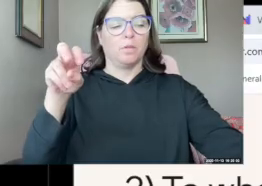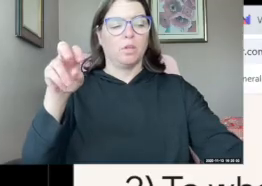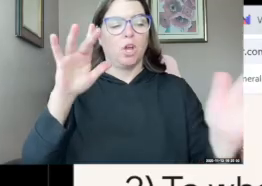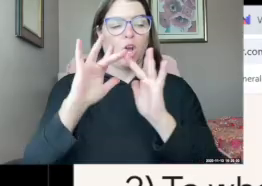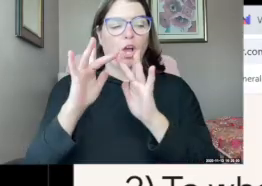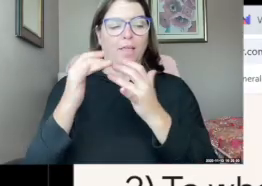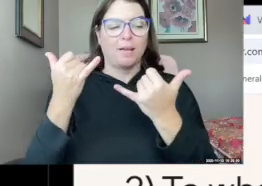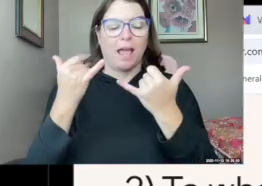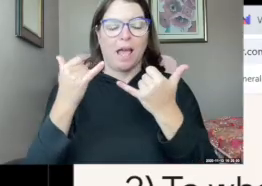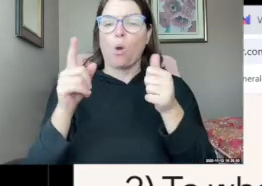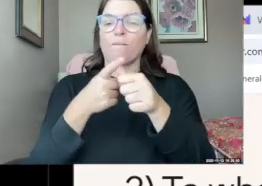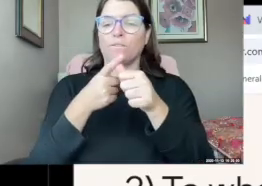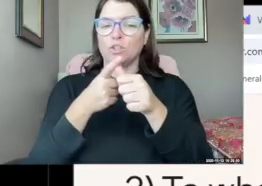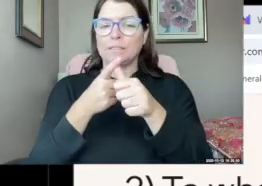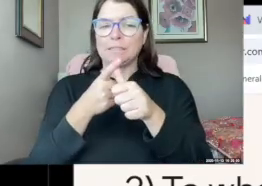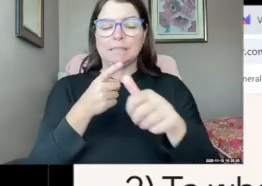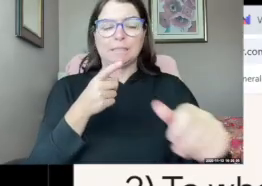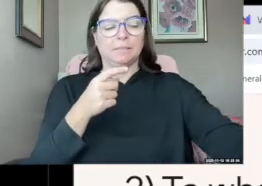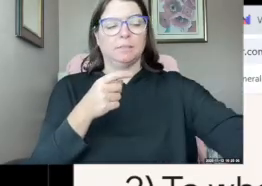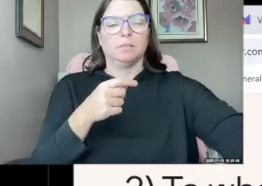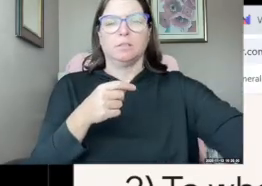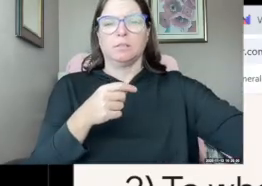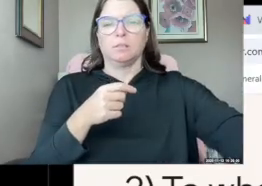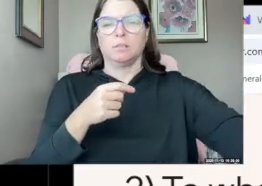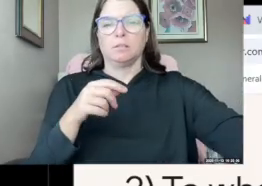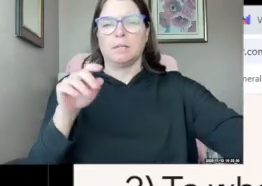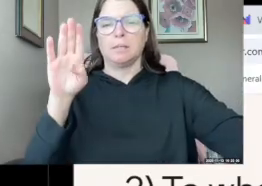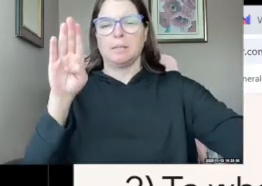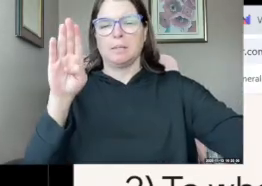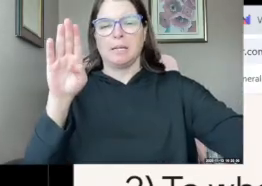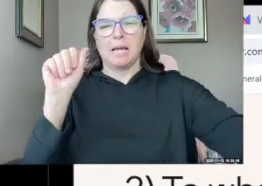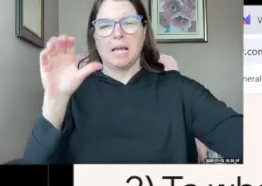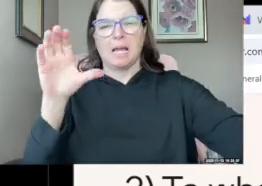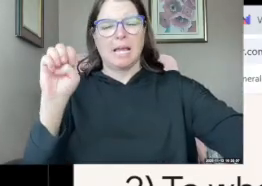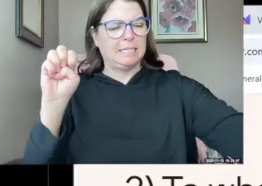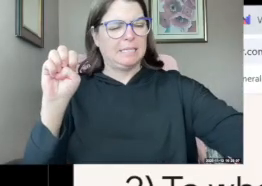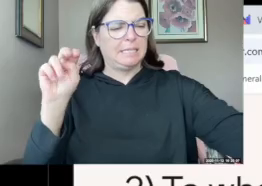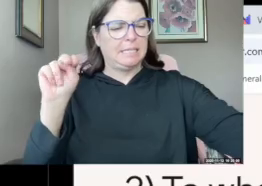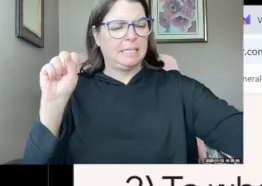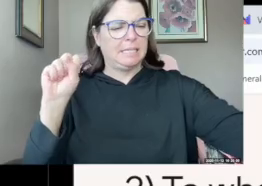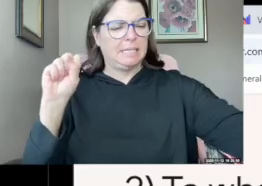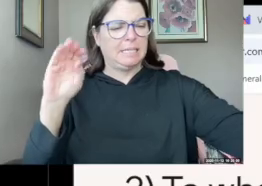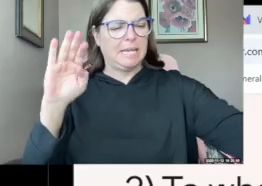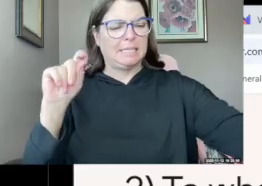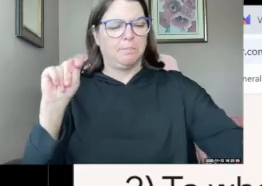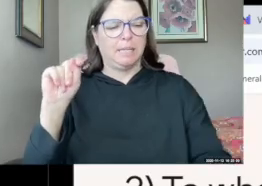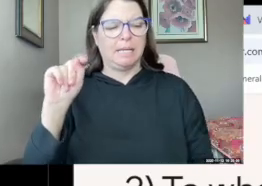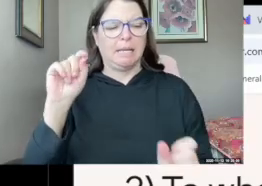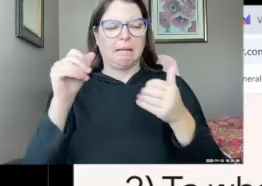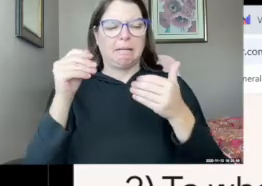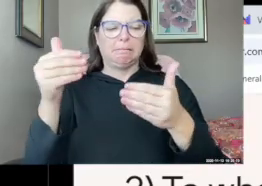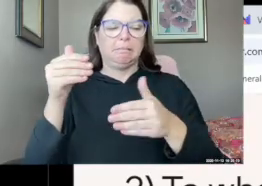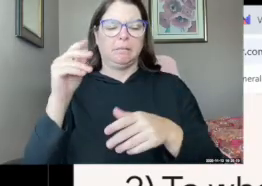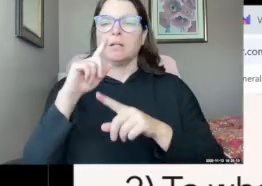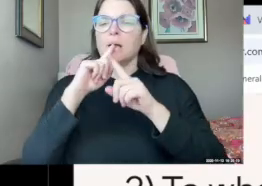now. And the first in the queue, Base Nesbitt. You